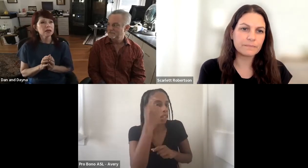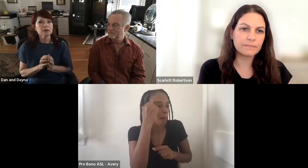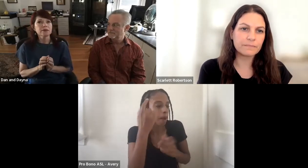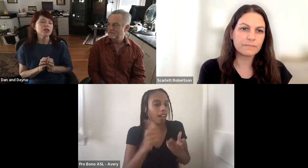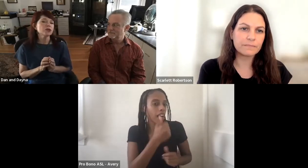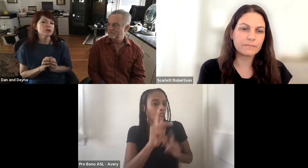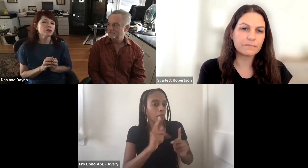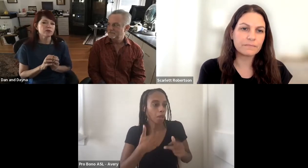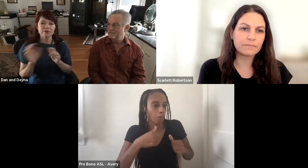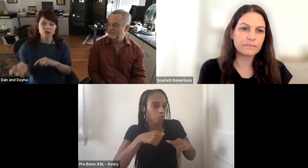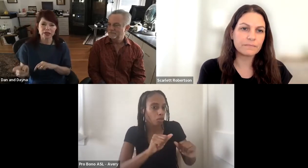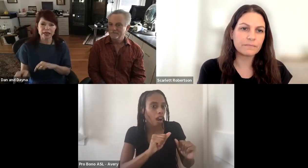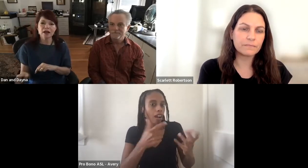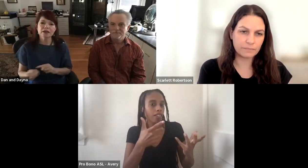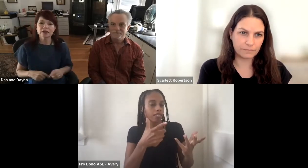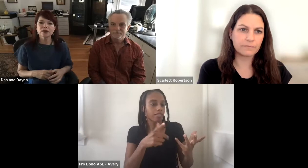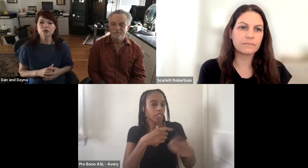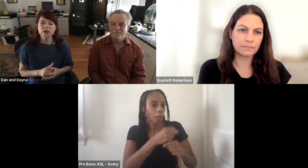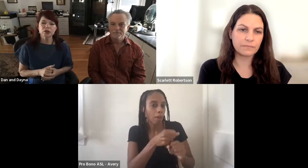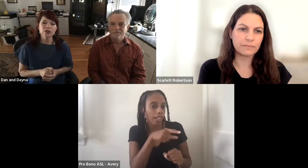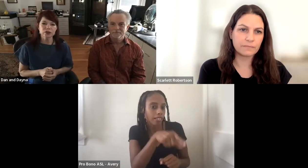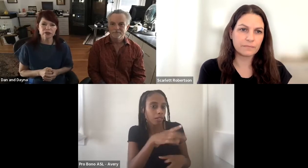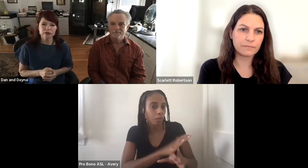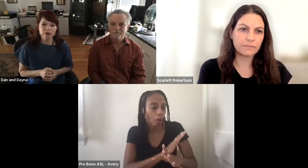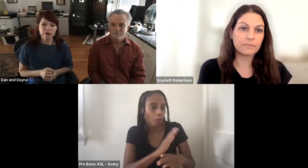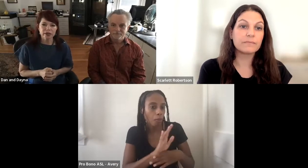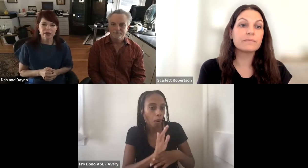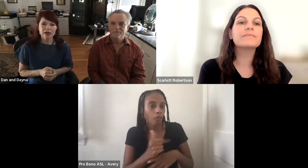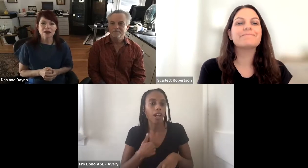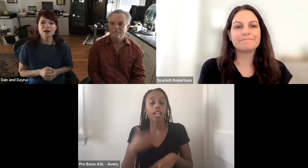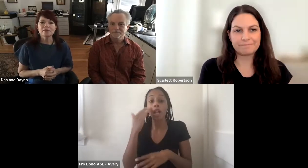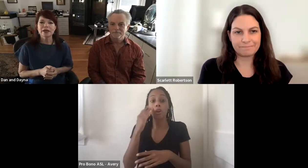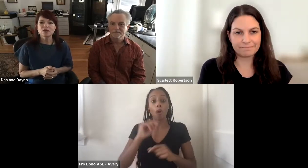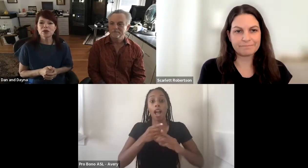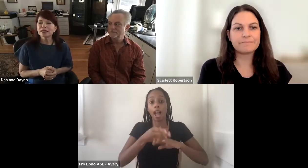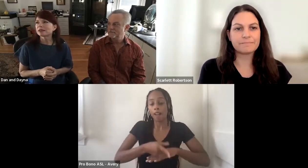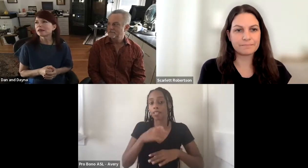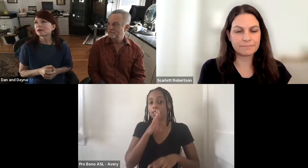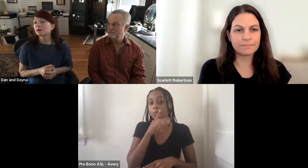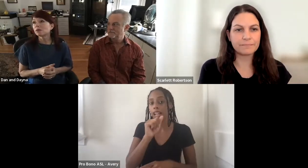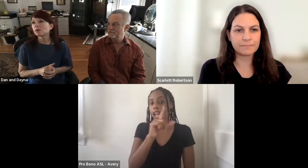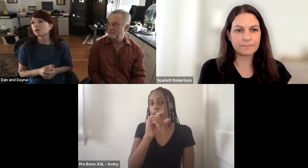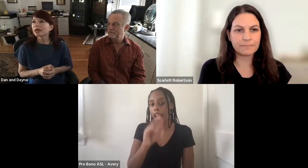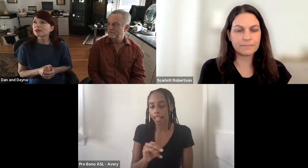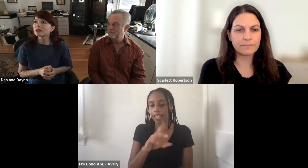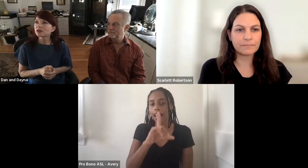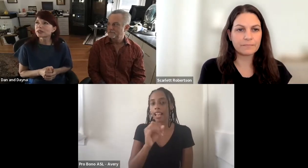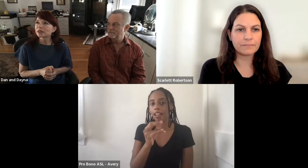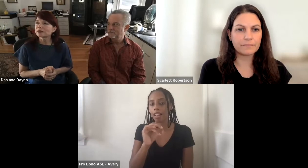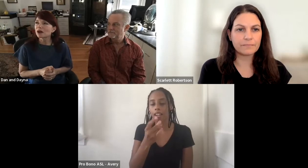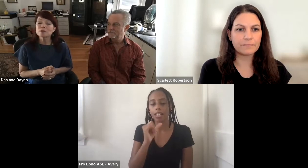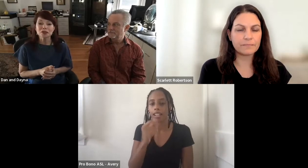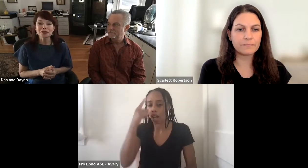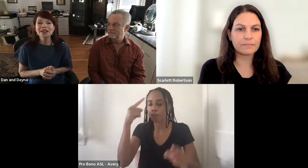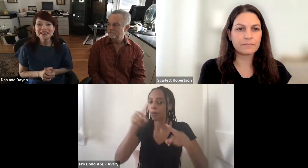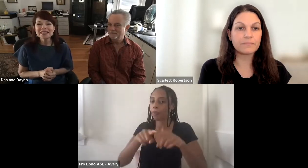that they knew, after talking to Alan, that Leonard would not agree to an interview. And we said, well, that's an